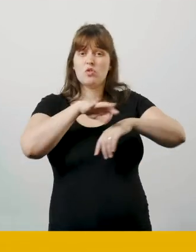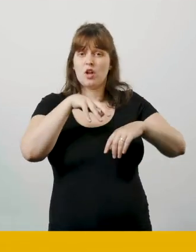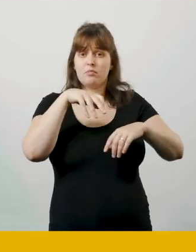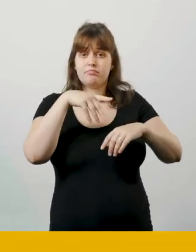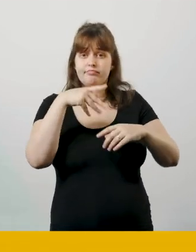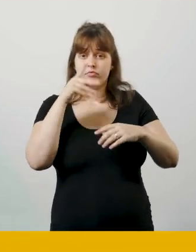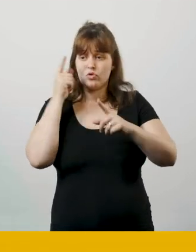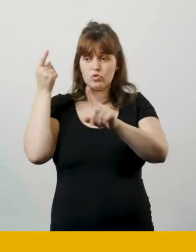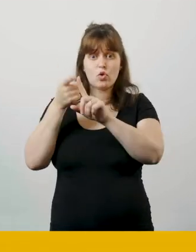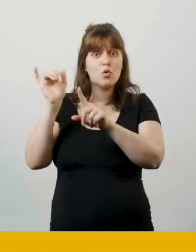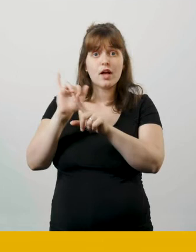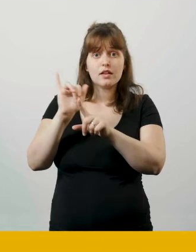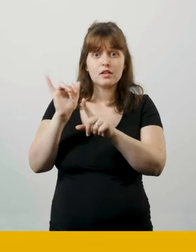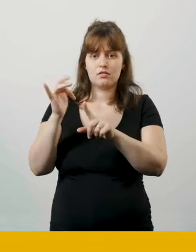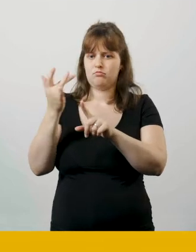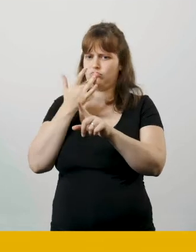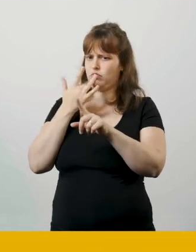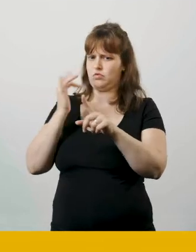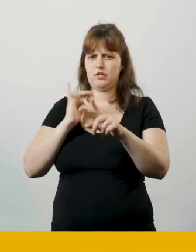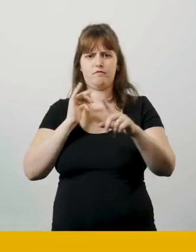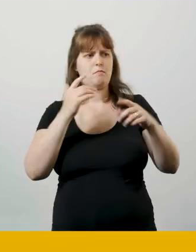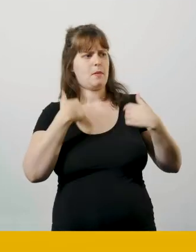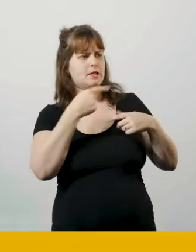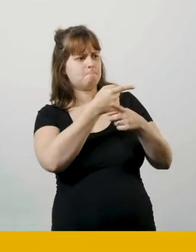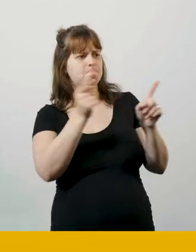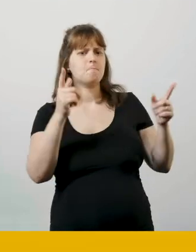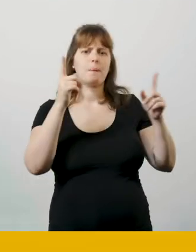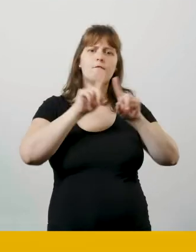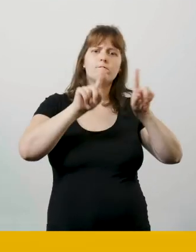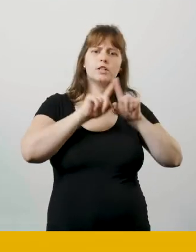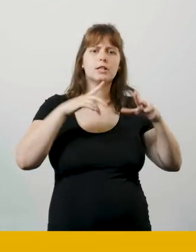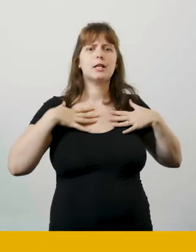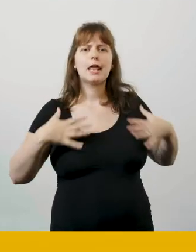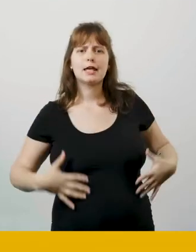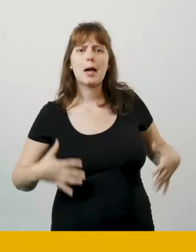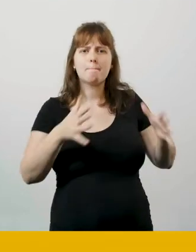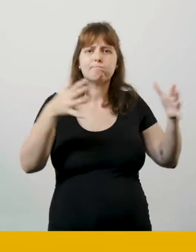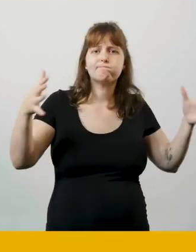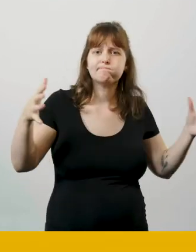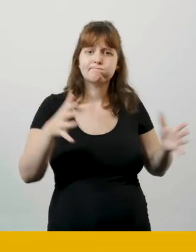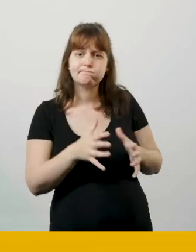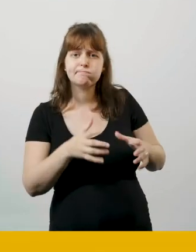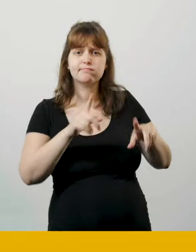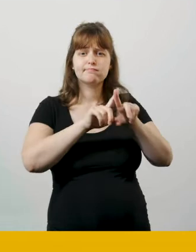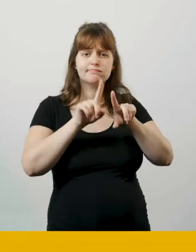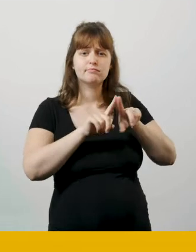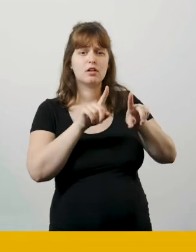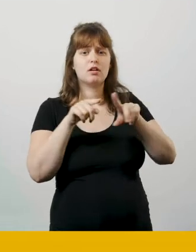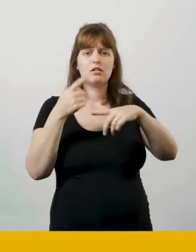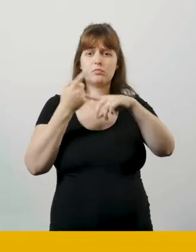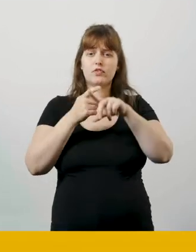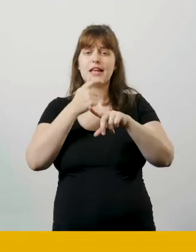make different people with different body shapes and different